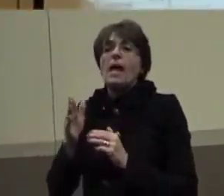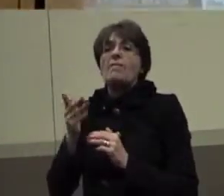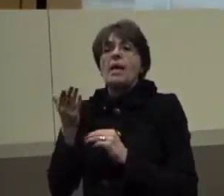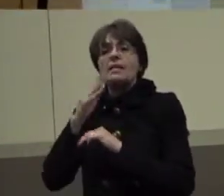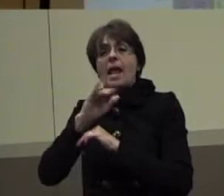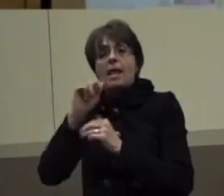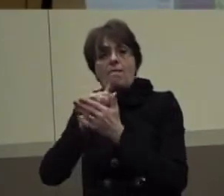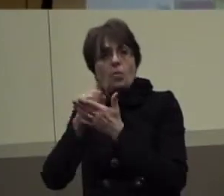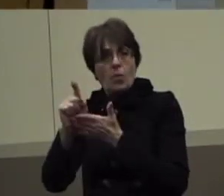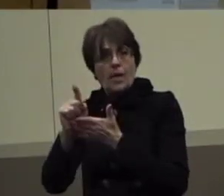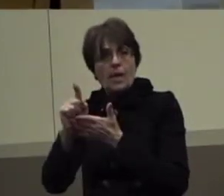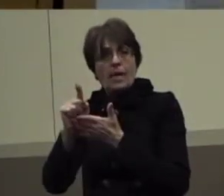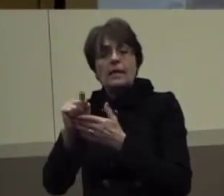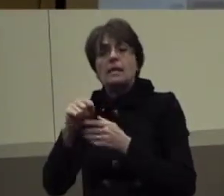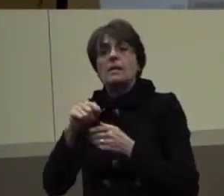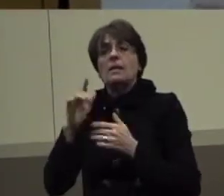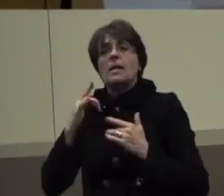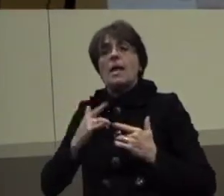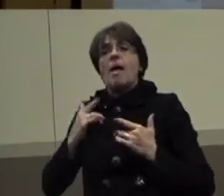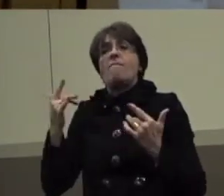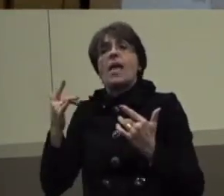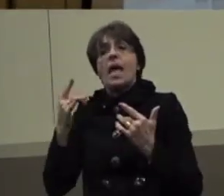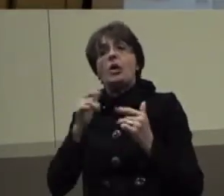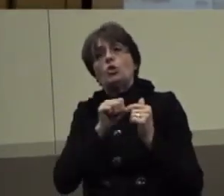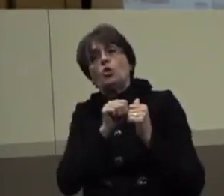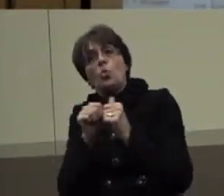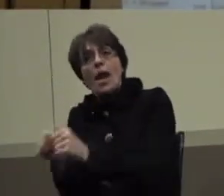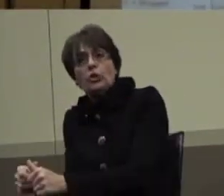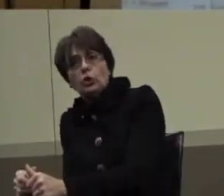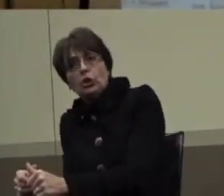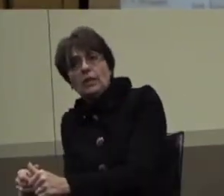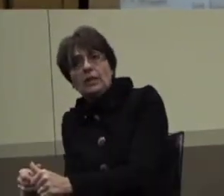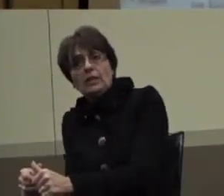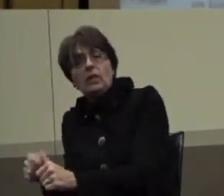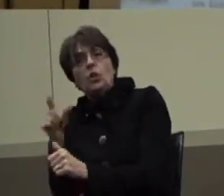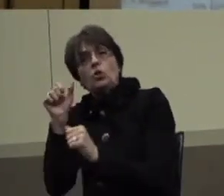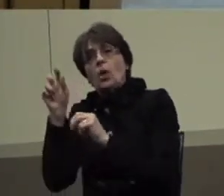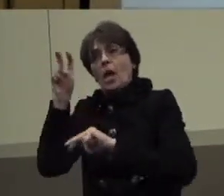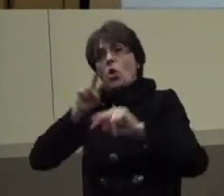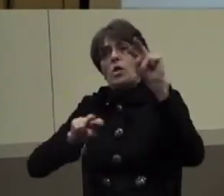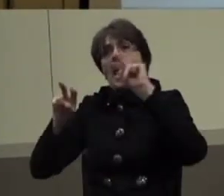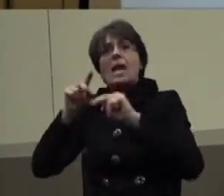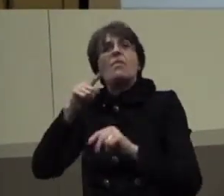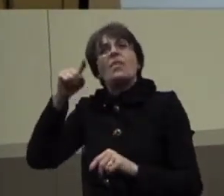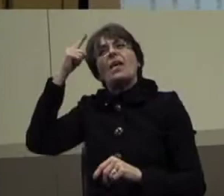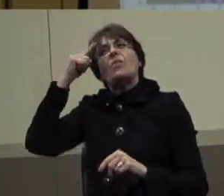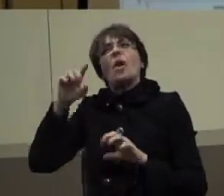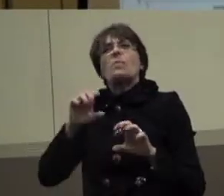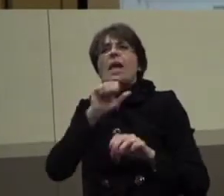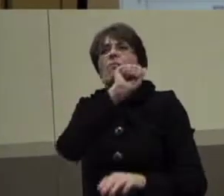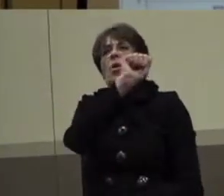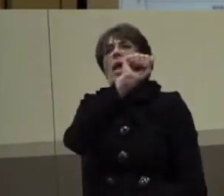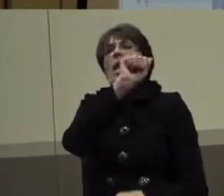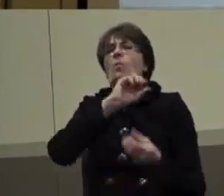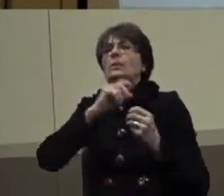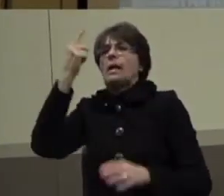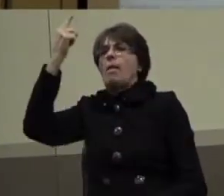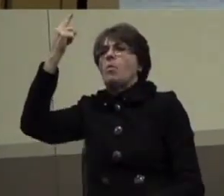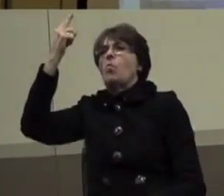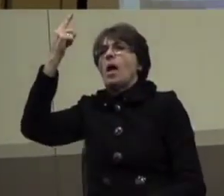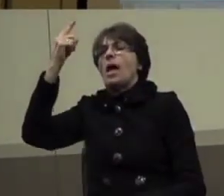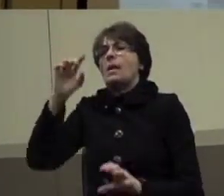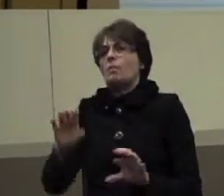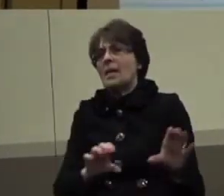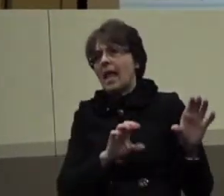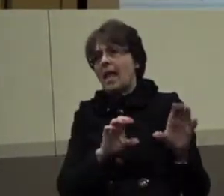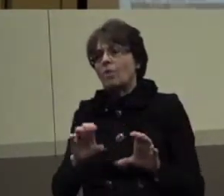week. Here's the event duration. So you can look at this. They thought behavior A was the #1 behavior,